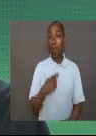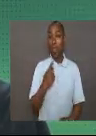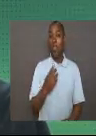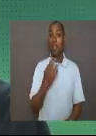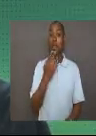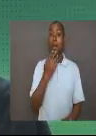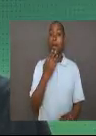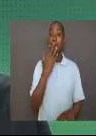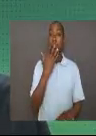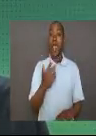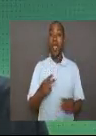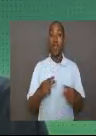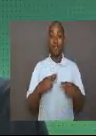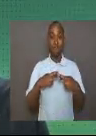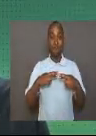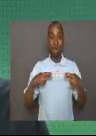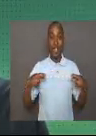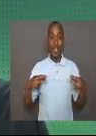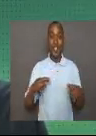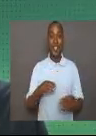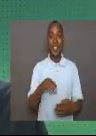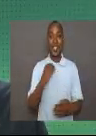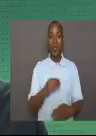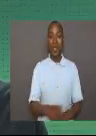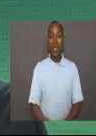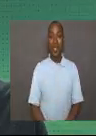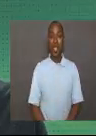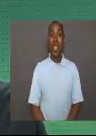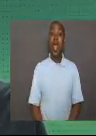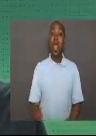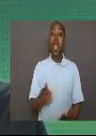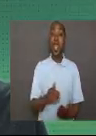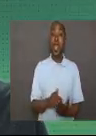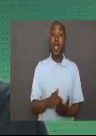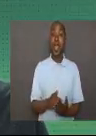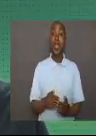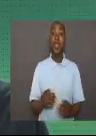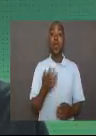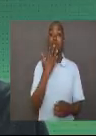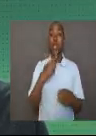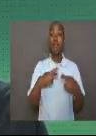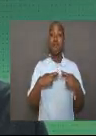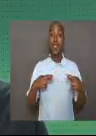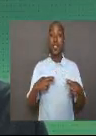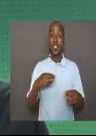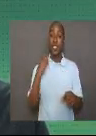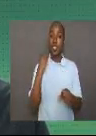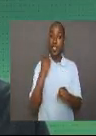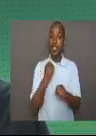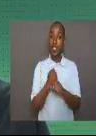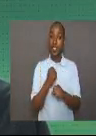vessels. We will learn about the function of blood vessels and